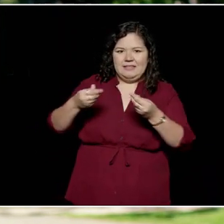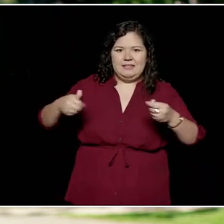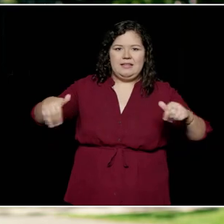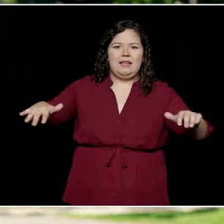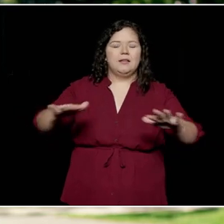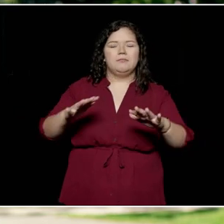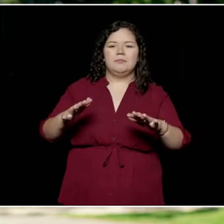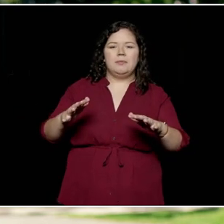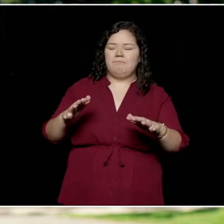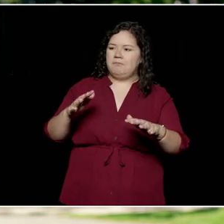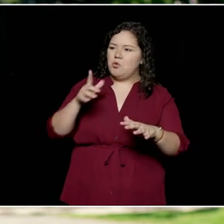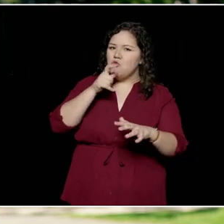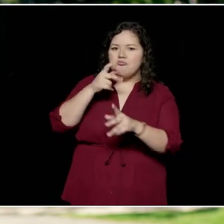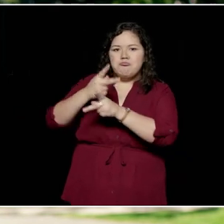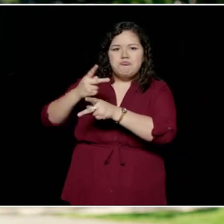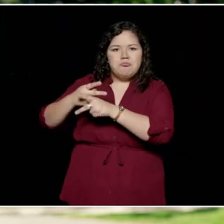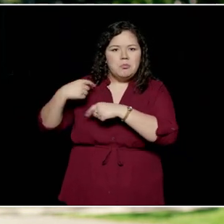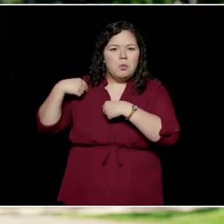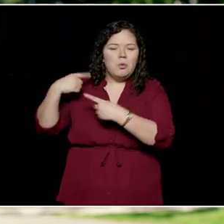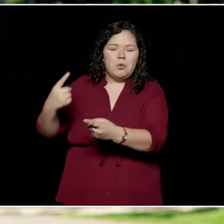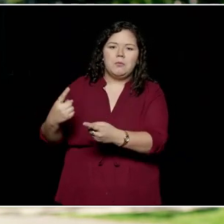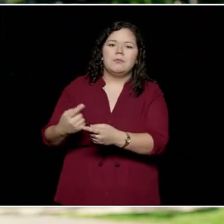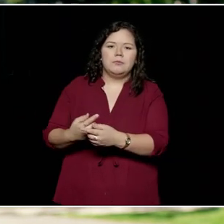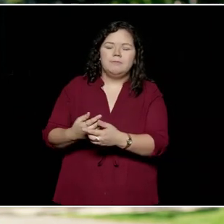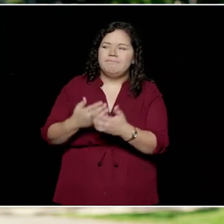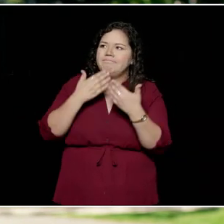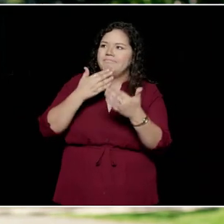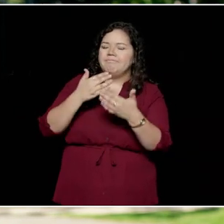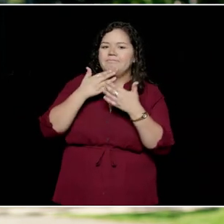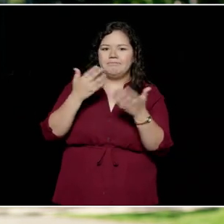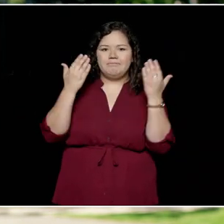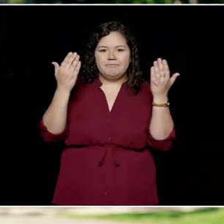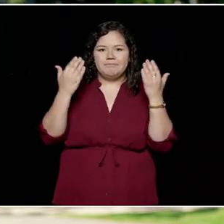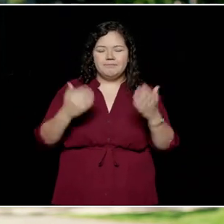My gratitude lies here, Haichka.